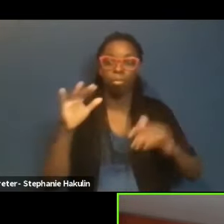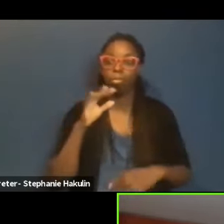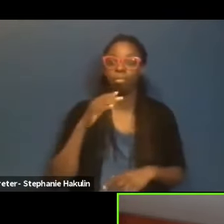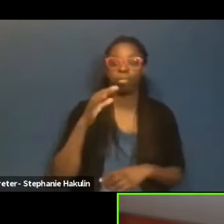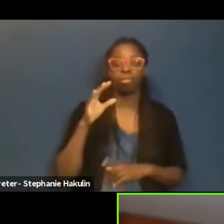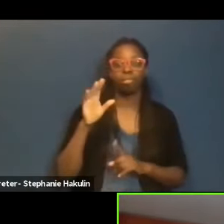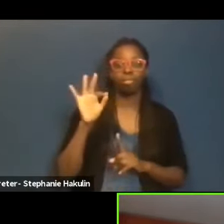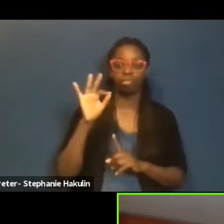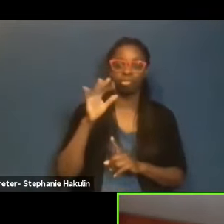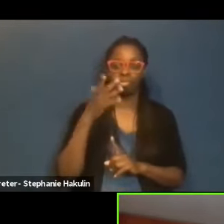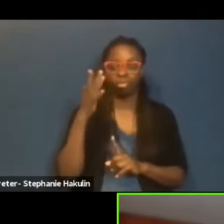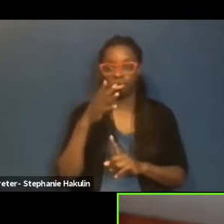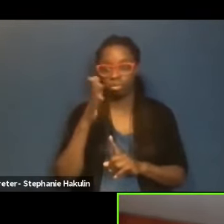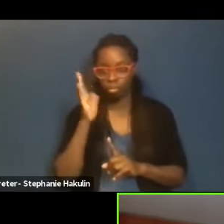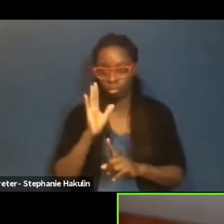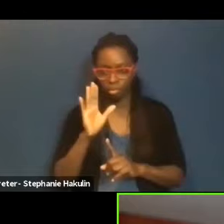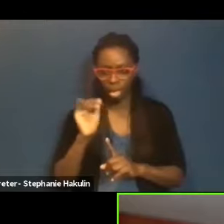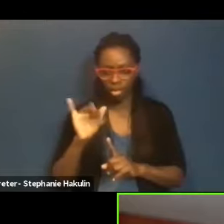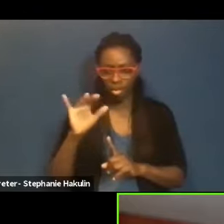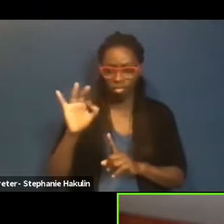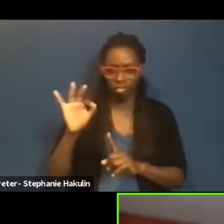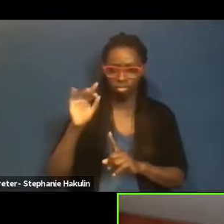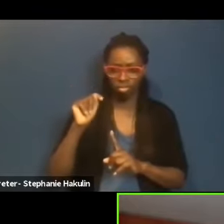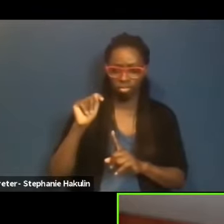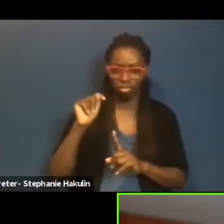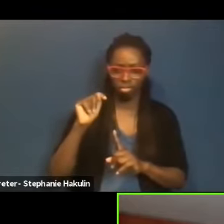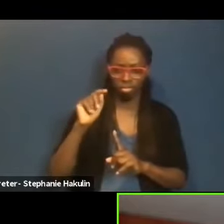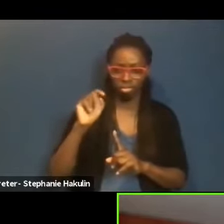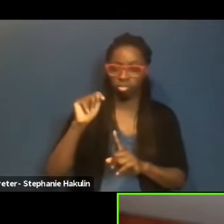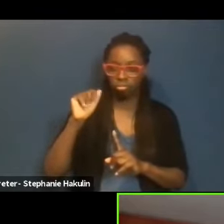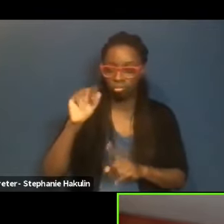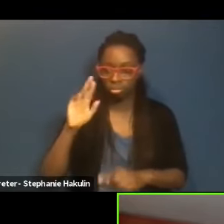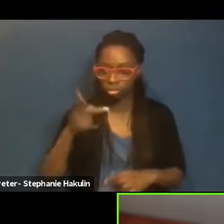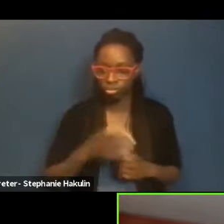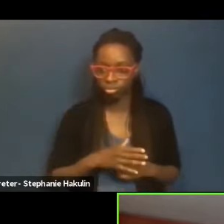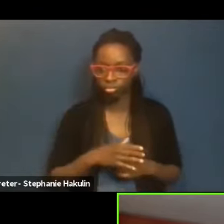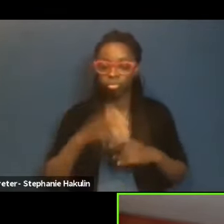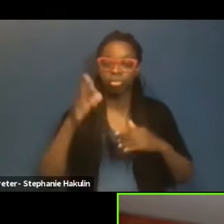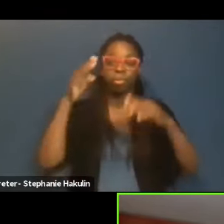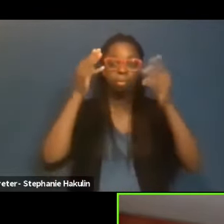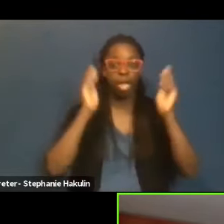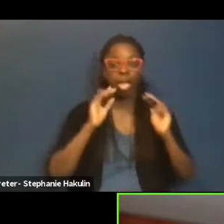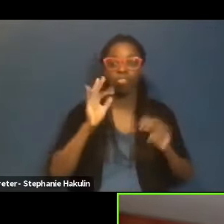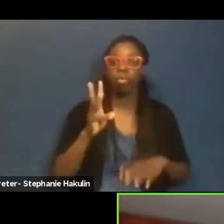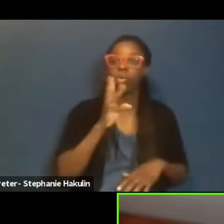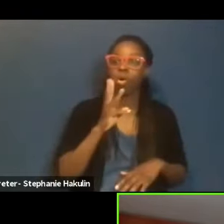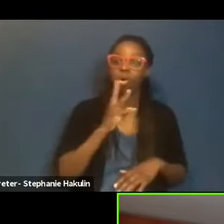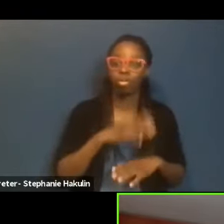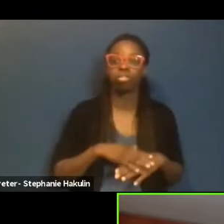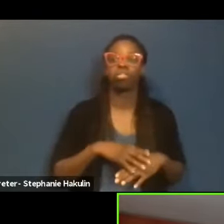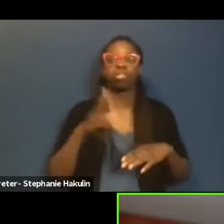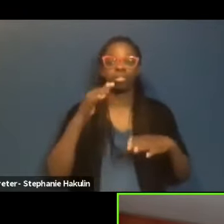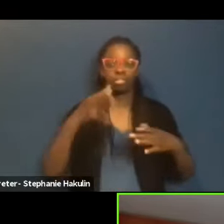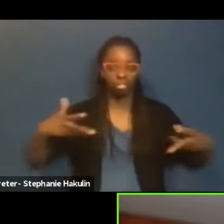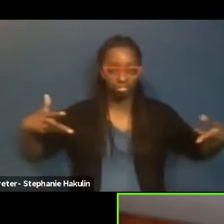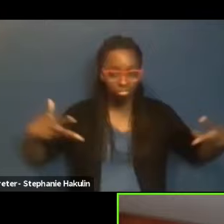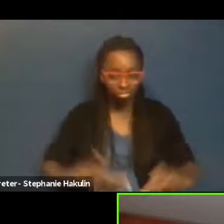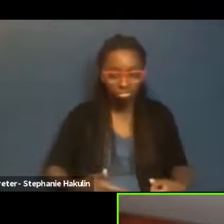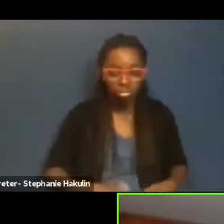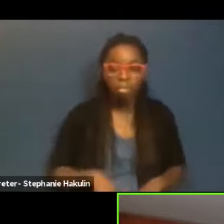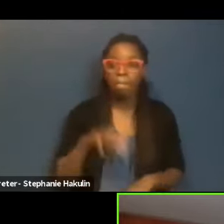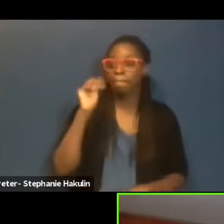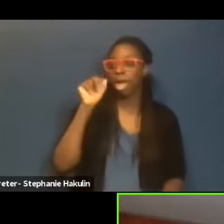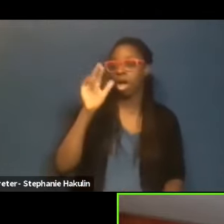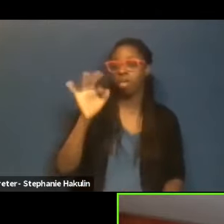Our Lady of napalm testing and forced sterilization, ruega por nosotros. Nuestra Señora de la Salchicha, Our Lady of the generator, Our Lady